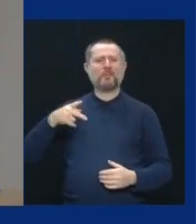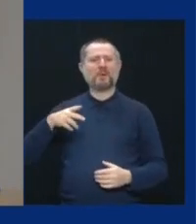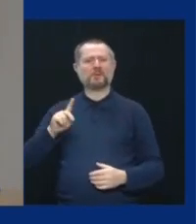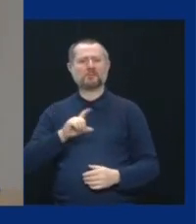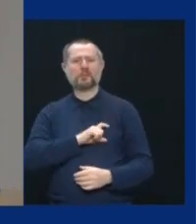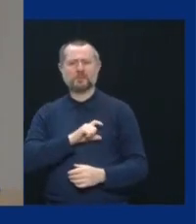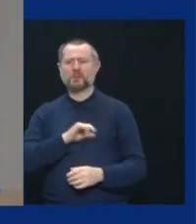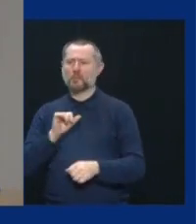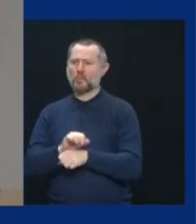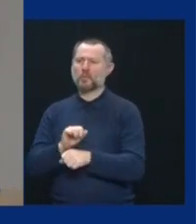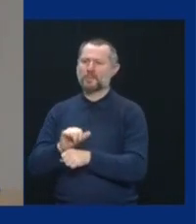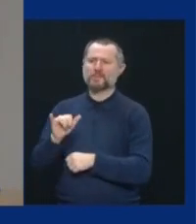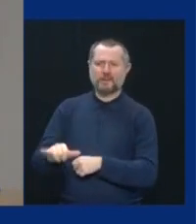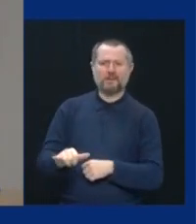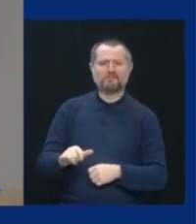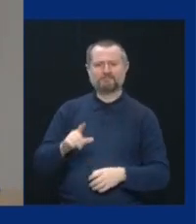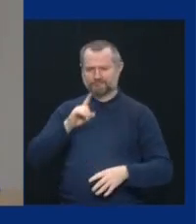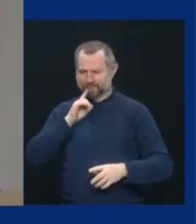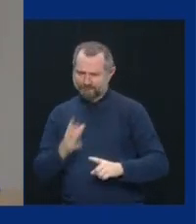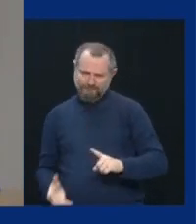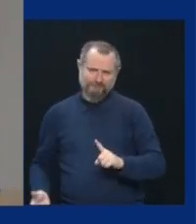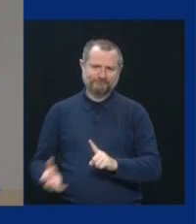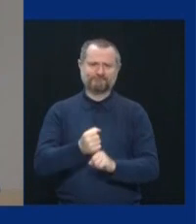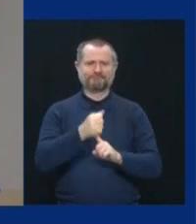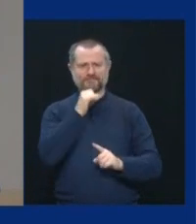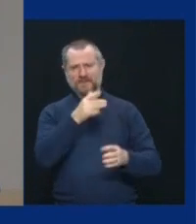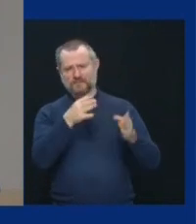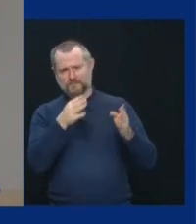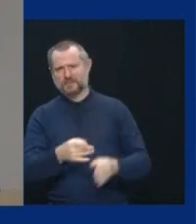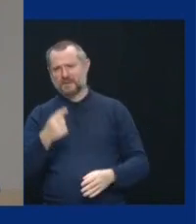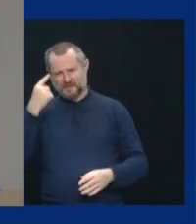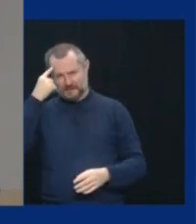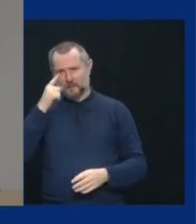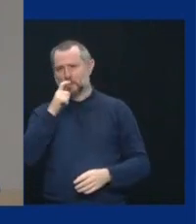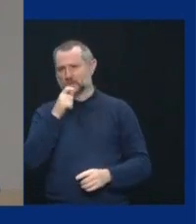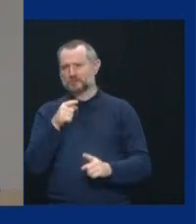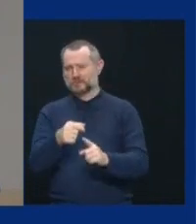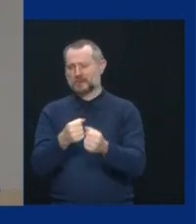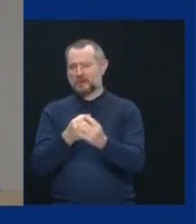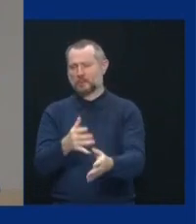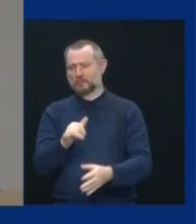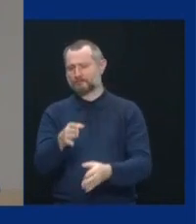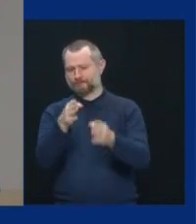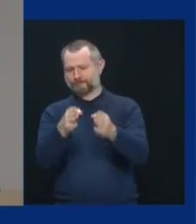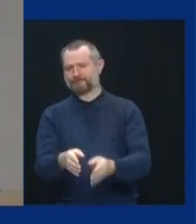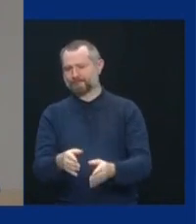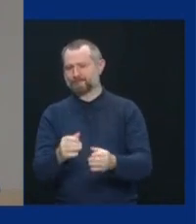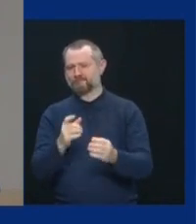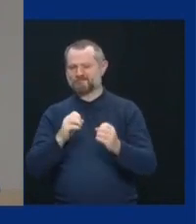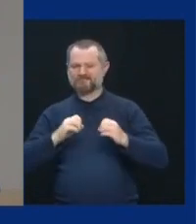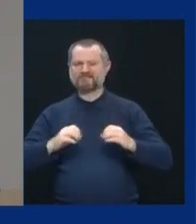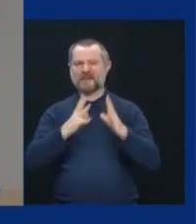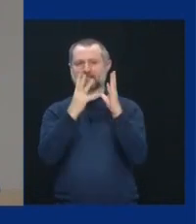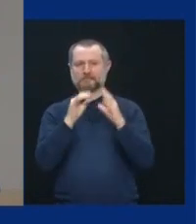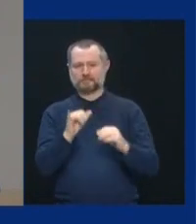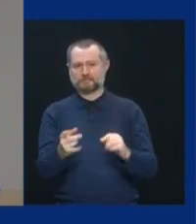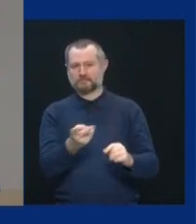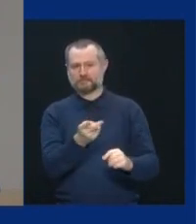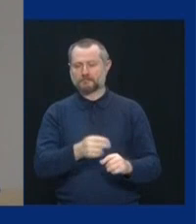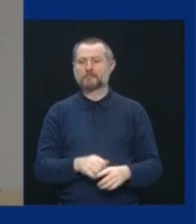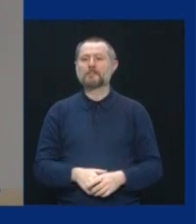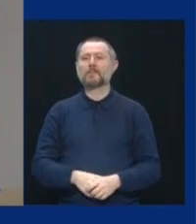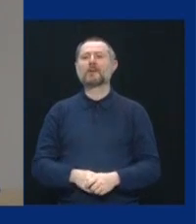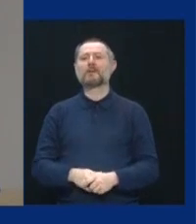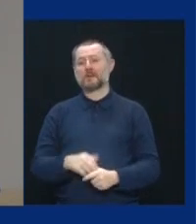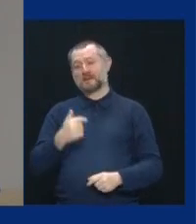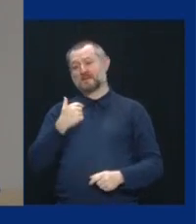weekend, which led to the apprehension of the individual they believe is responsible for the weekend acts of violence. Since joining the board